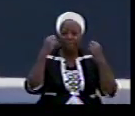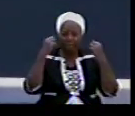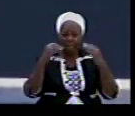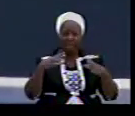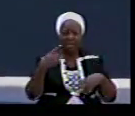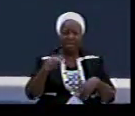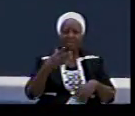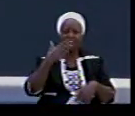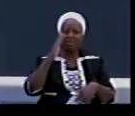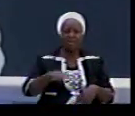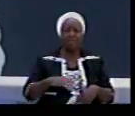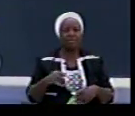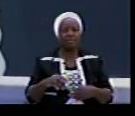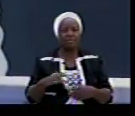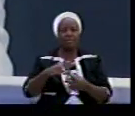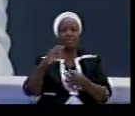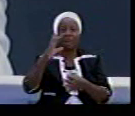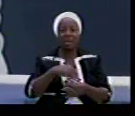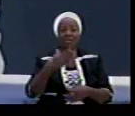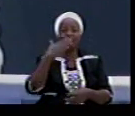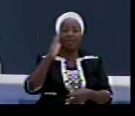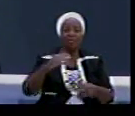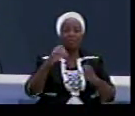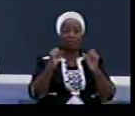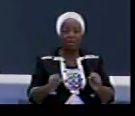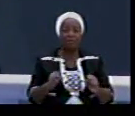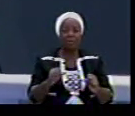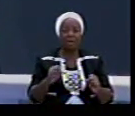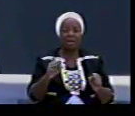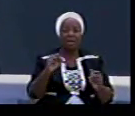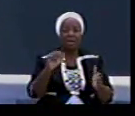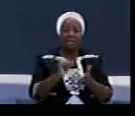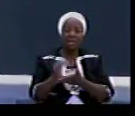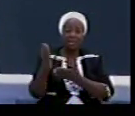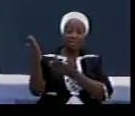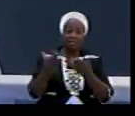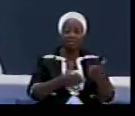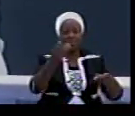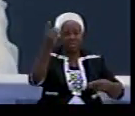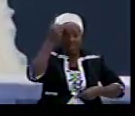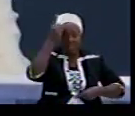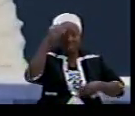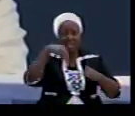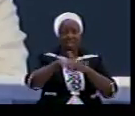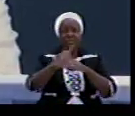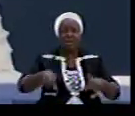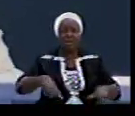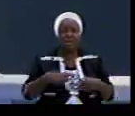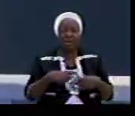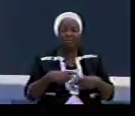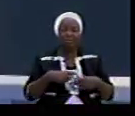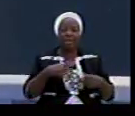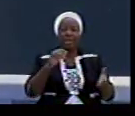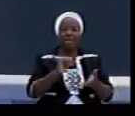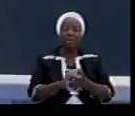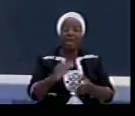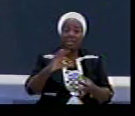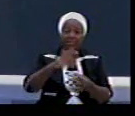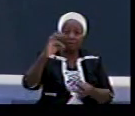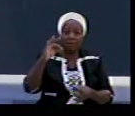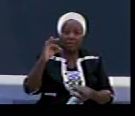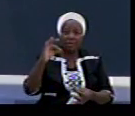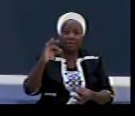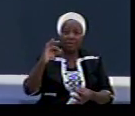and evil power that cause disease in your life, that spirit at